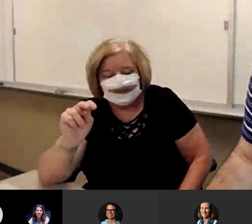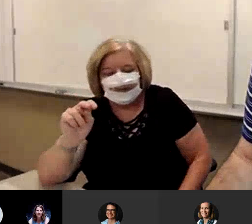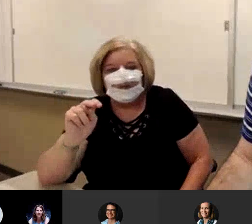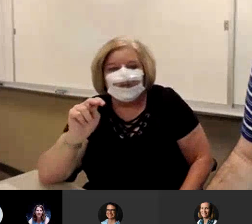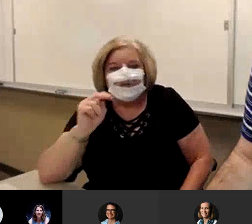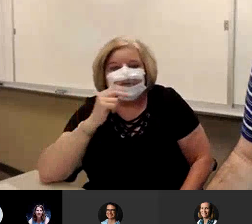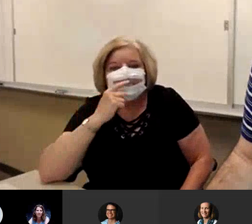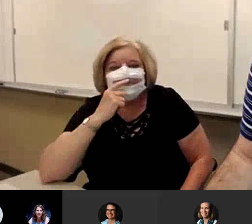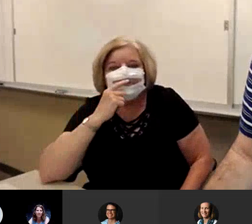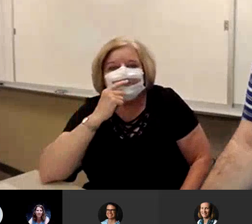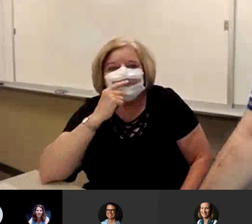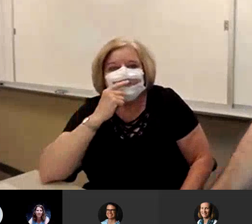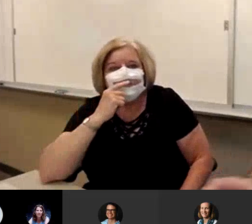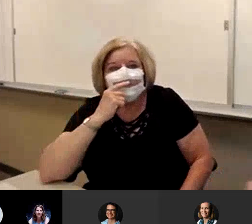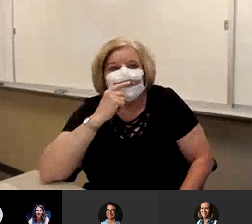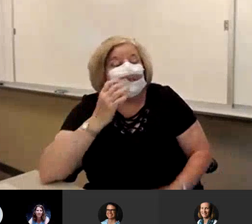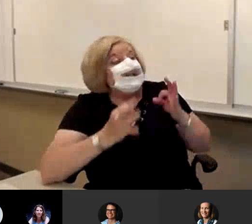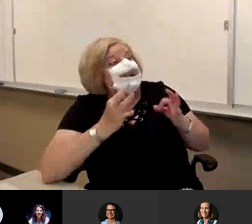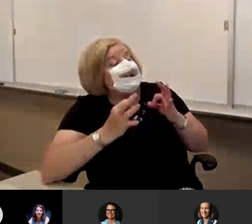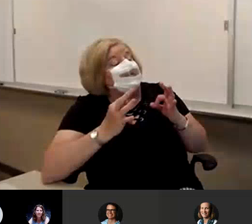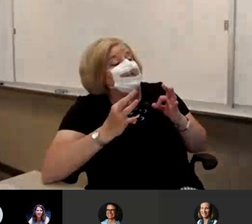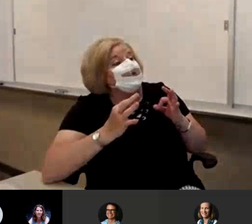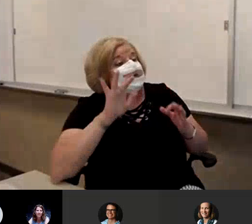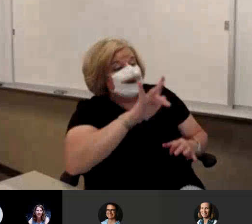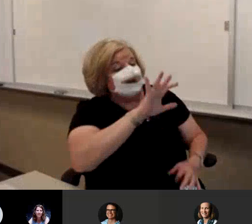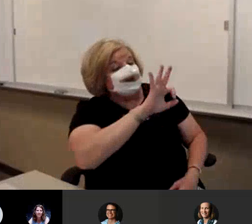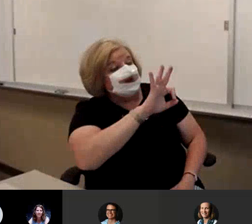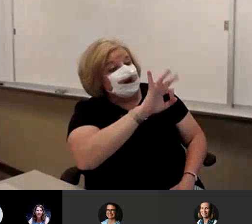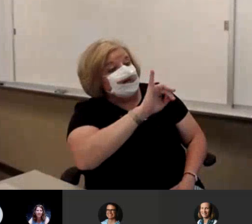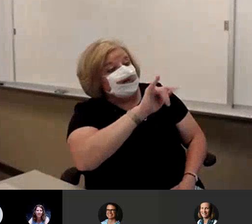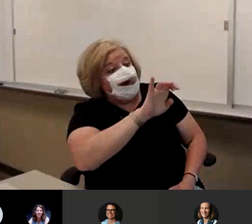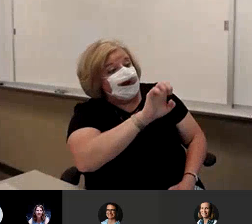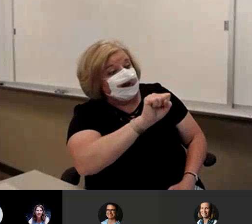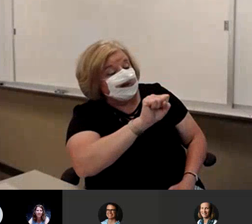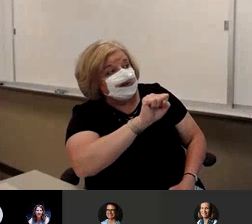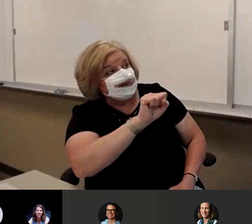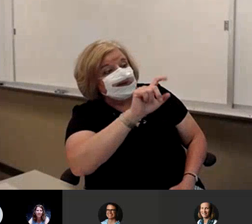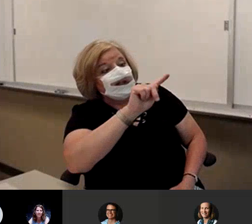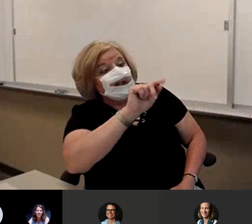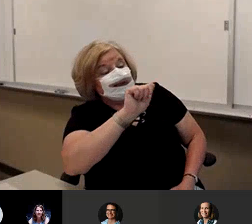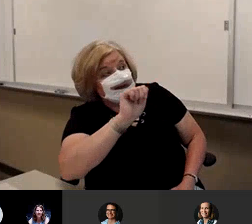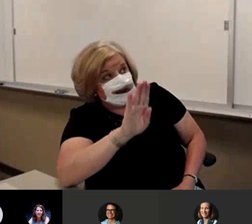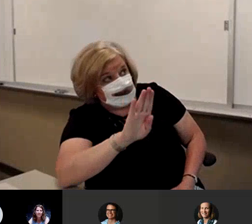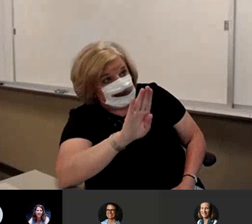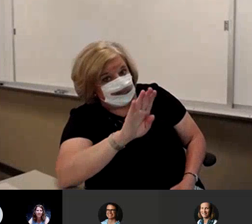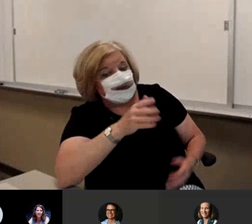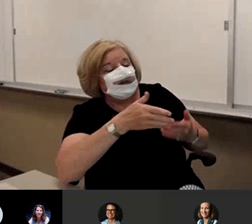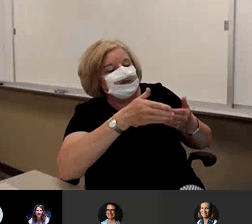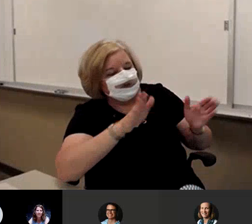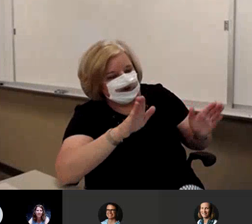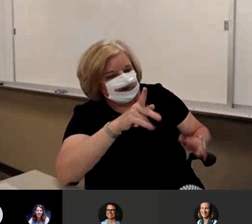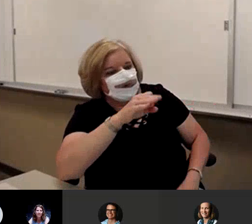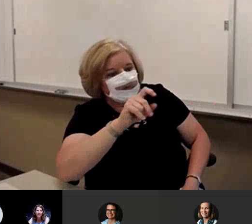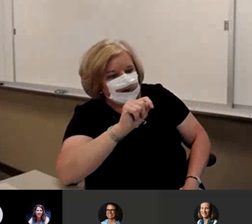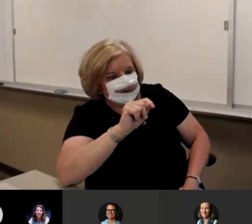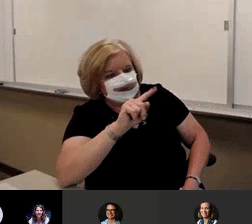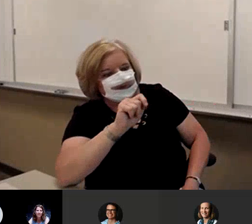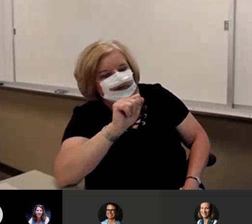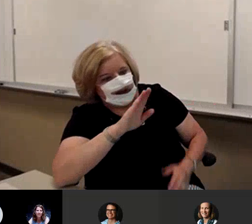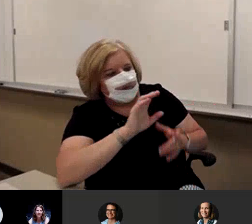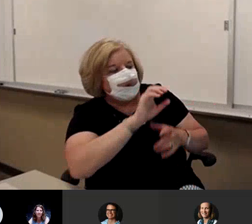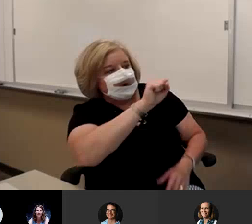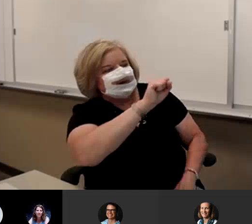this here later on. But if you go to the files tab, do you everybody see general post files, maybe file staff notebook at